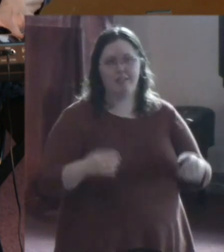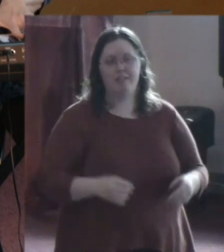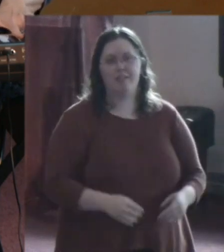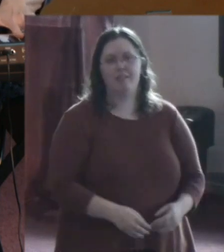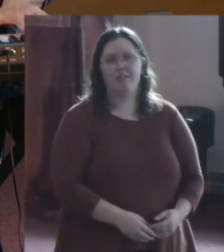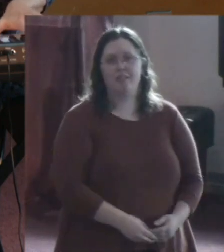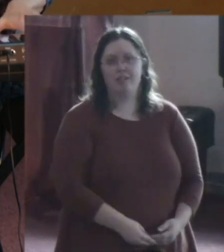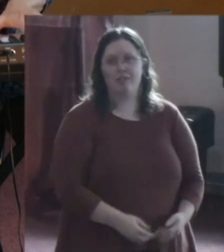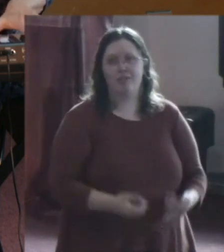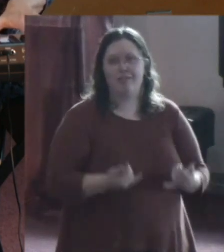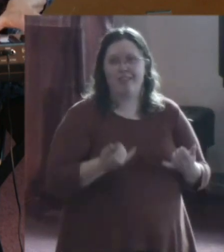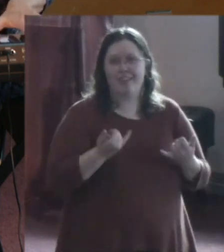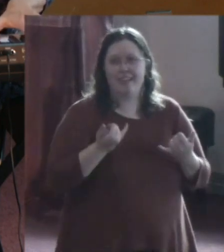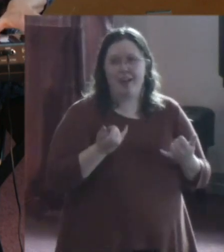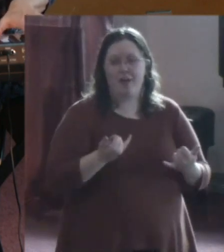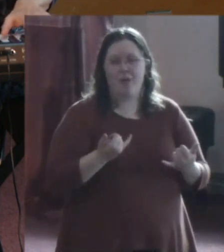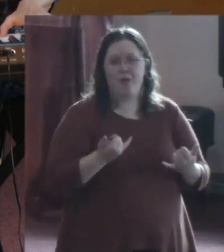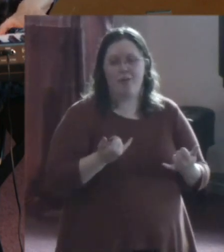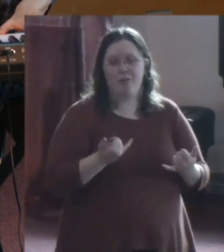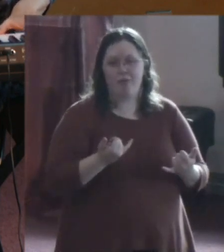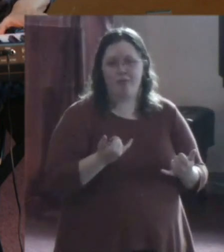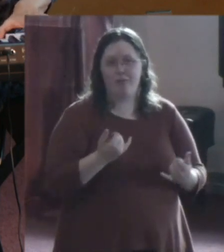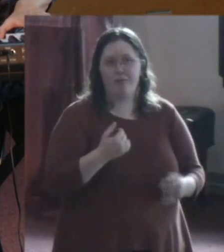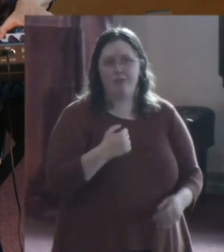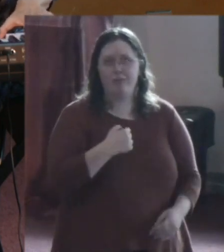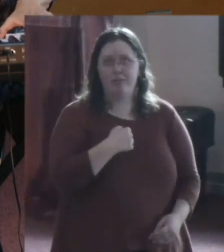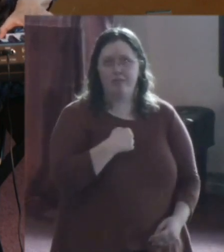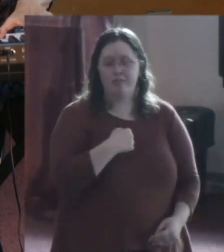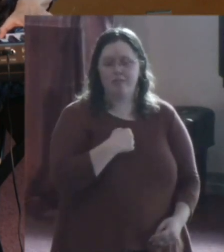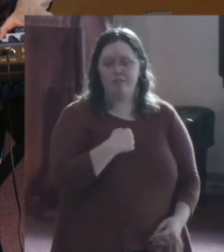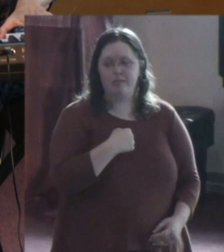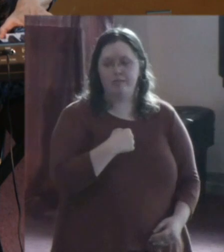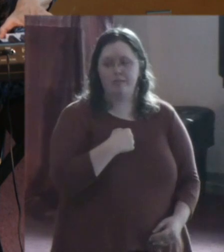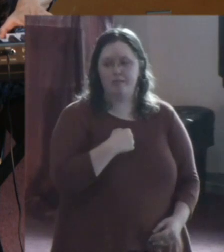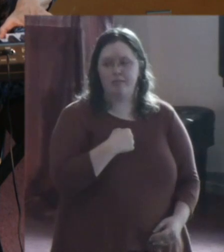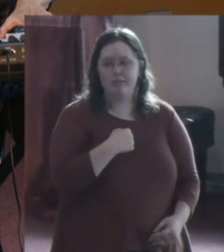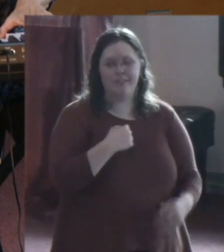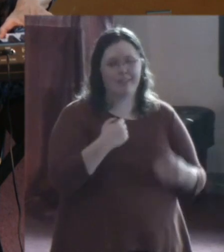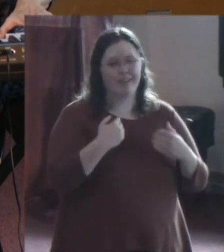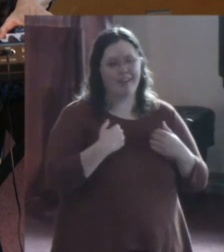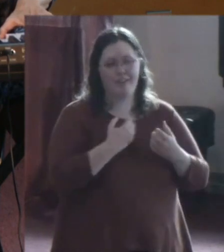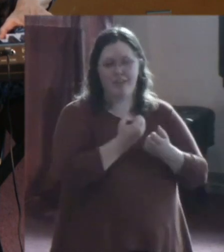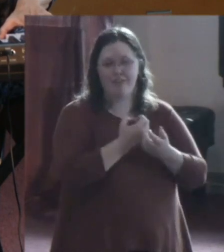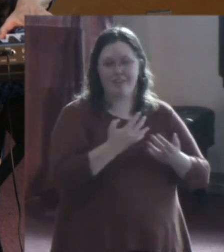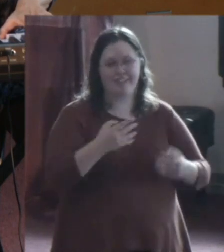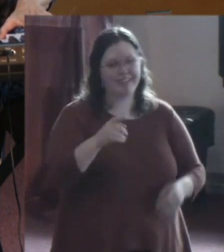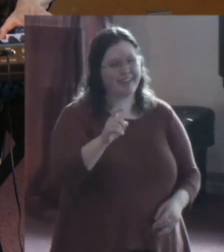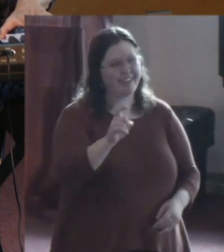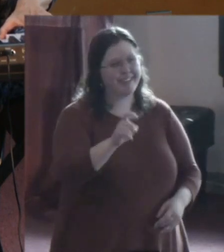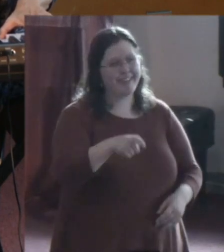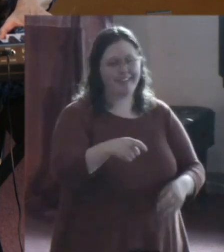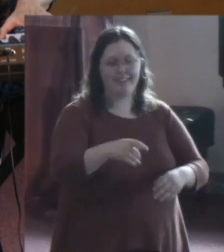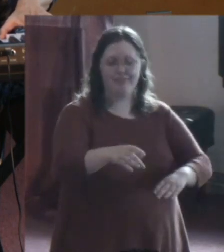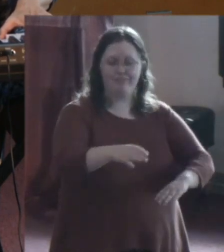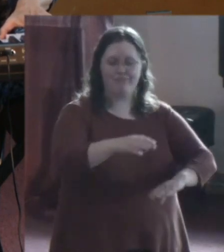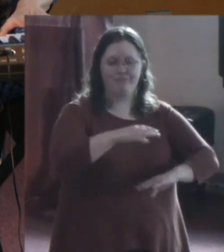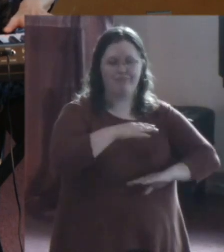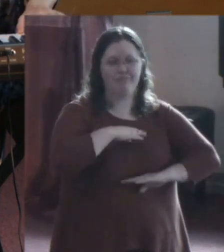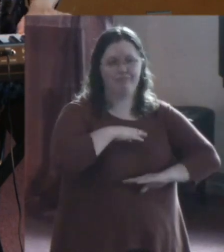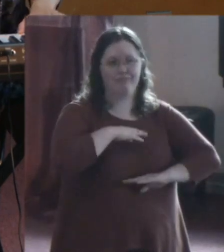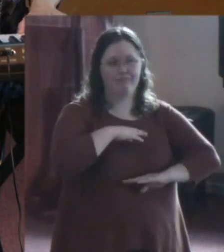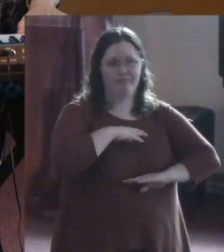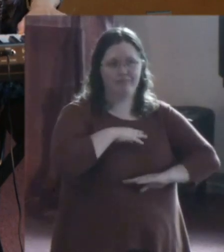Right now I have all I need.